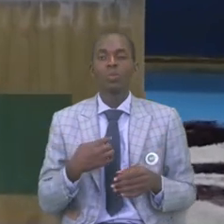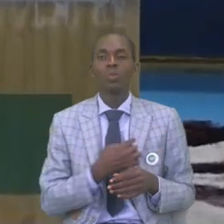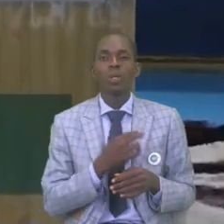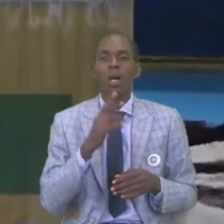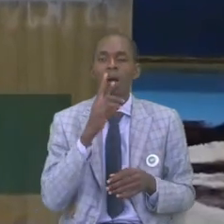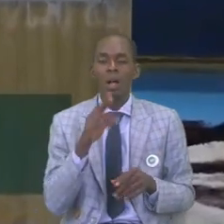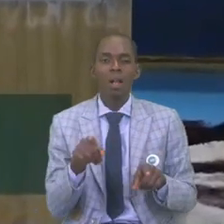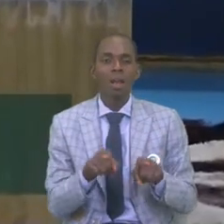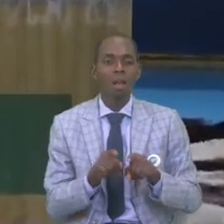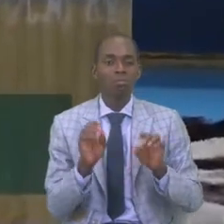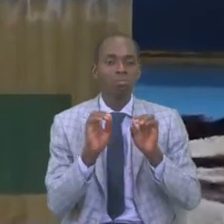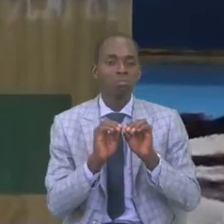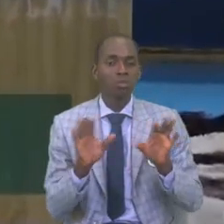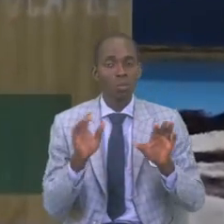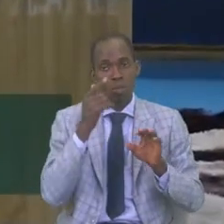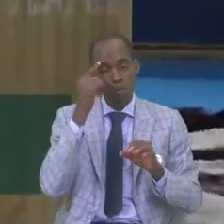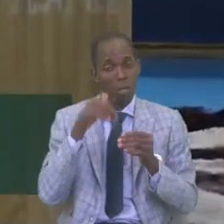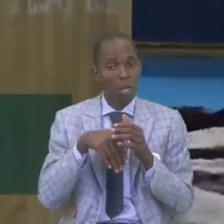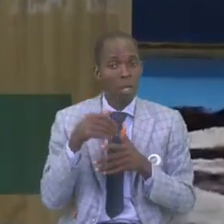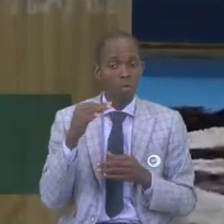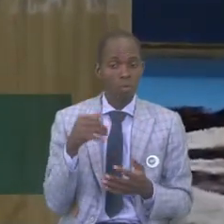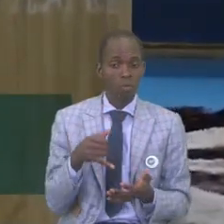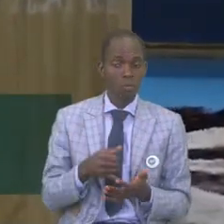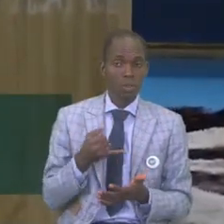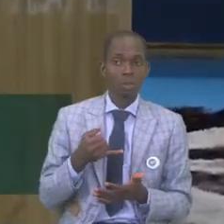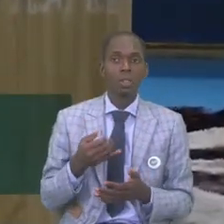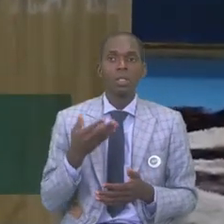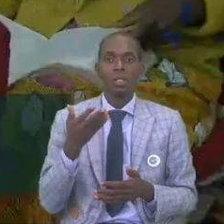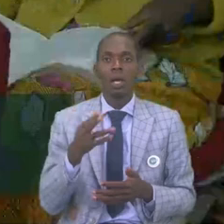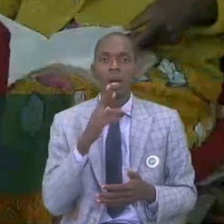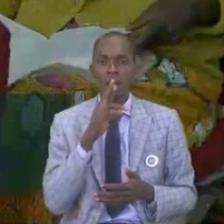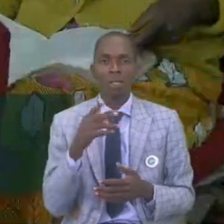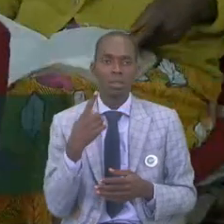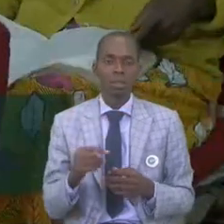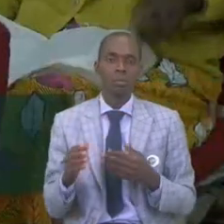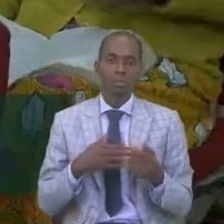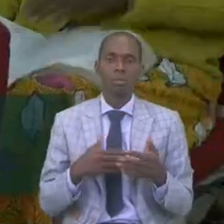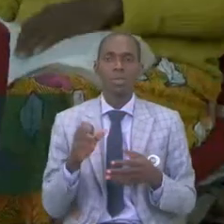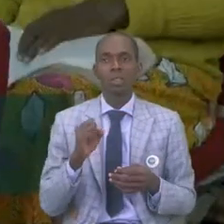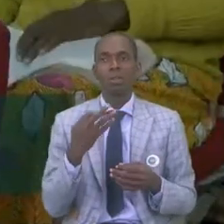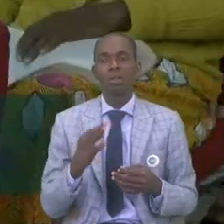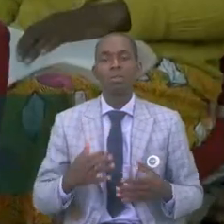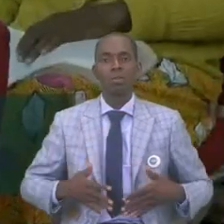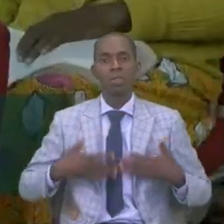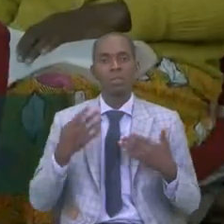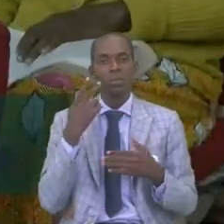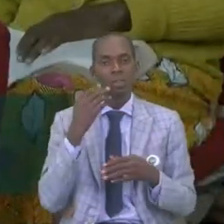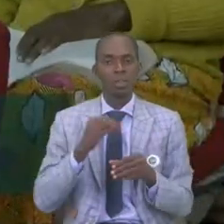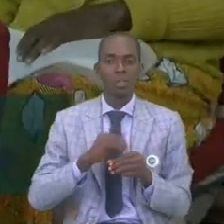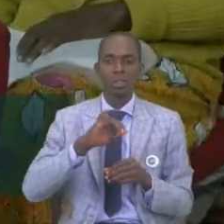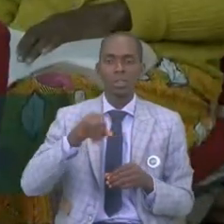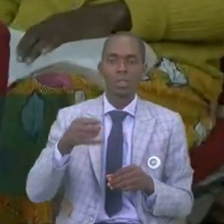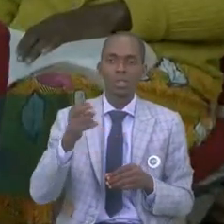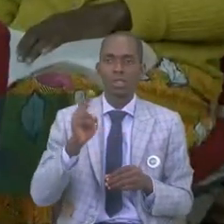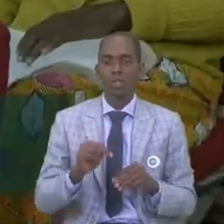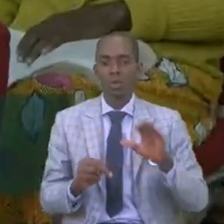nothing, because out of it are the very issues of life. In John chapter 15, I'm reading from verse